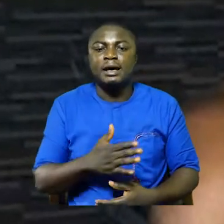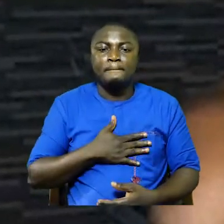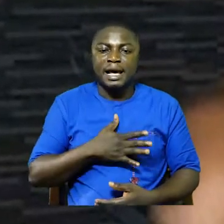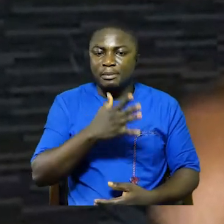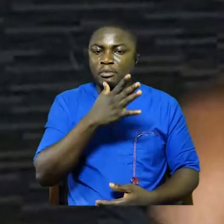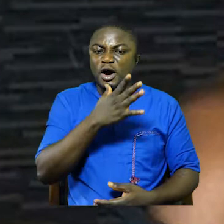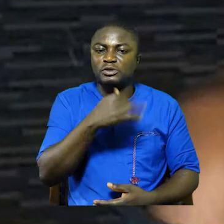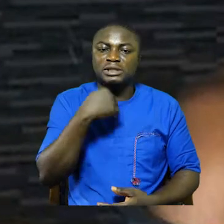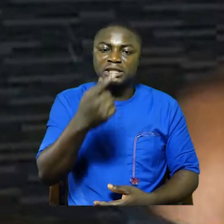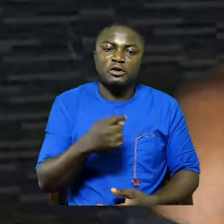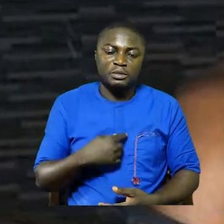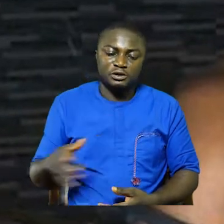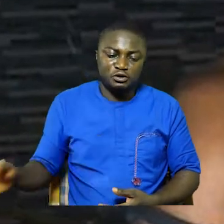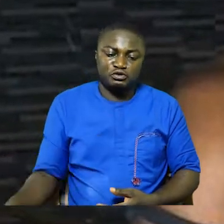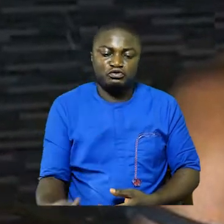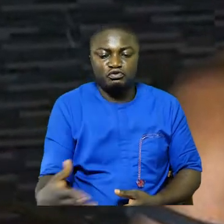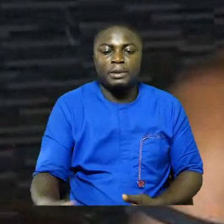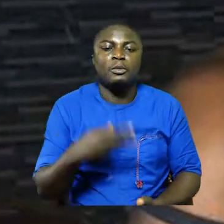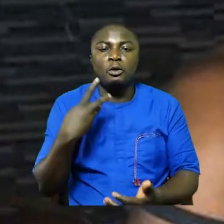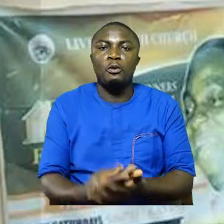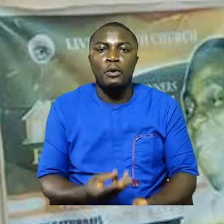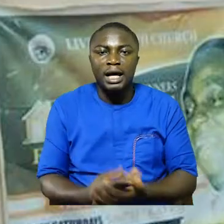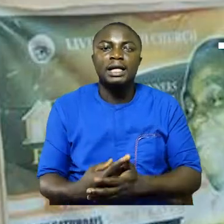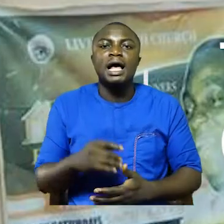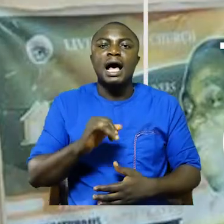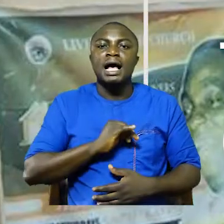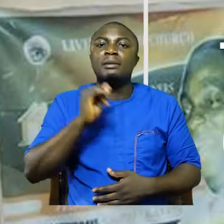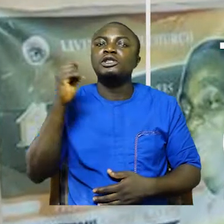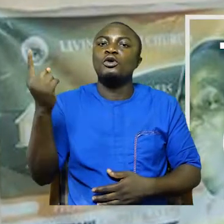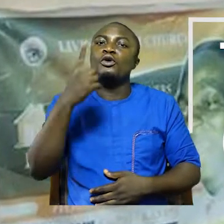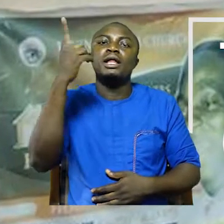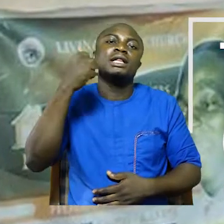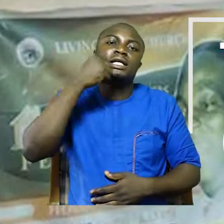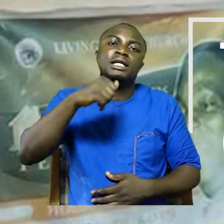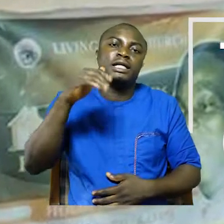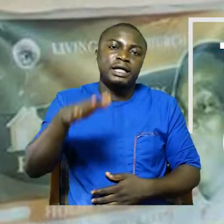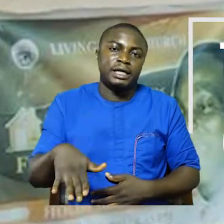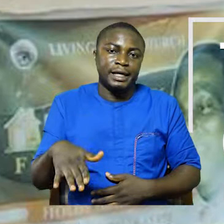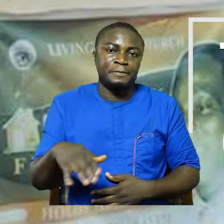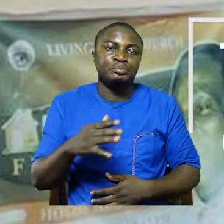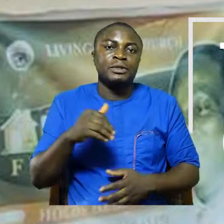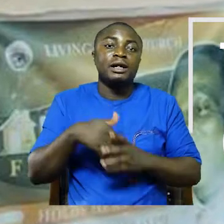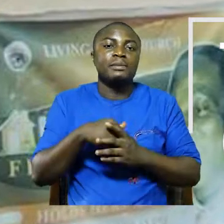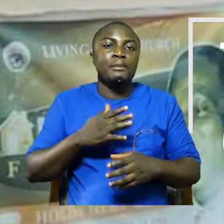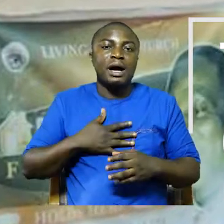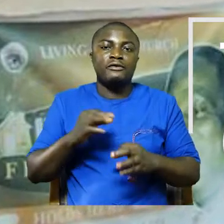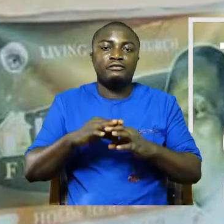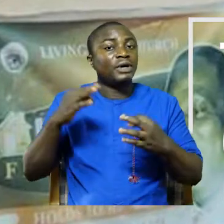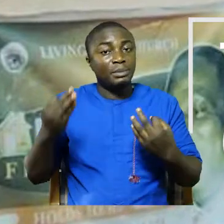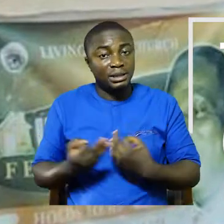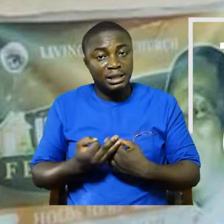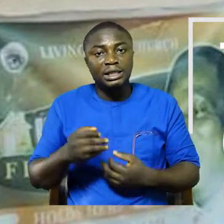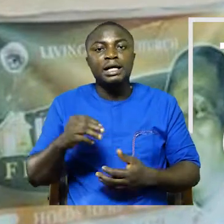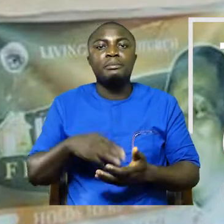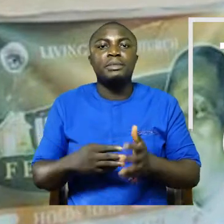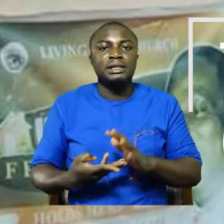to bend down properly and sweep. Why am I sweeping the way I'm sweeping? And I'm the only girl, so in my family, being